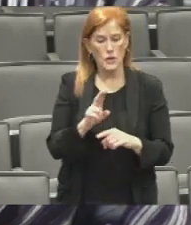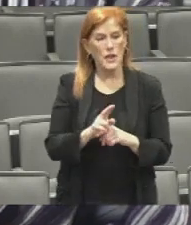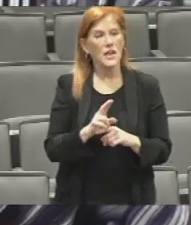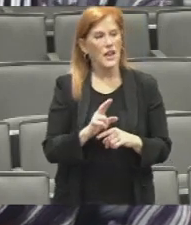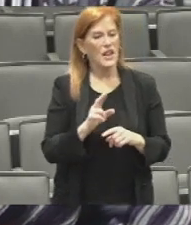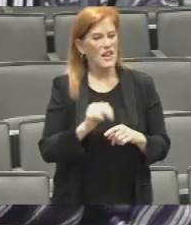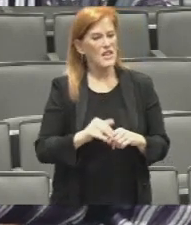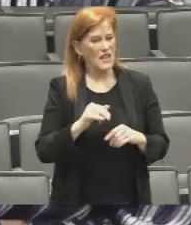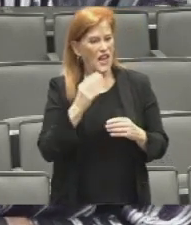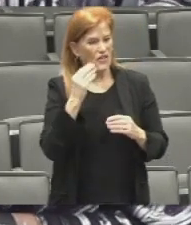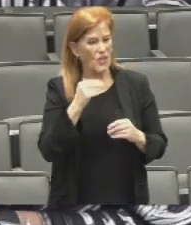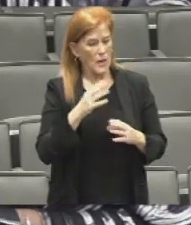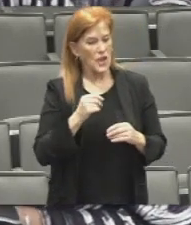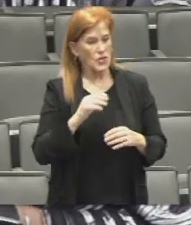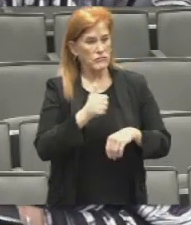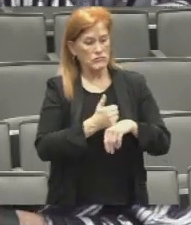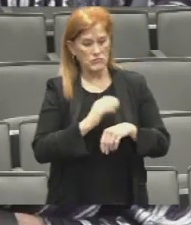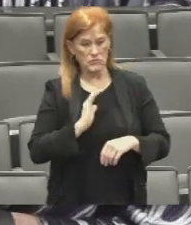of the Global Health,